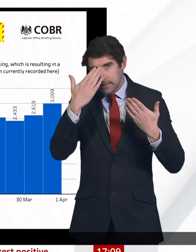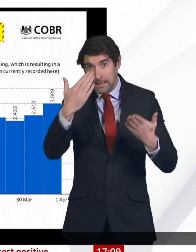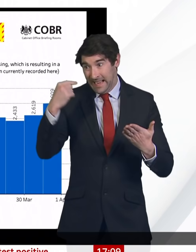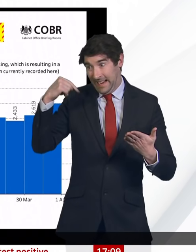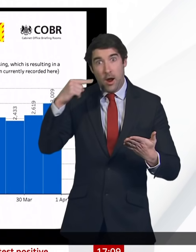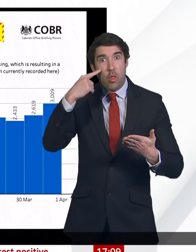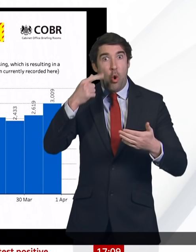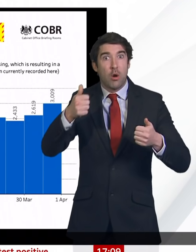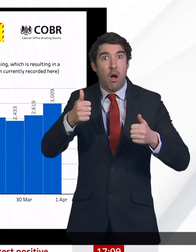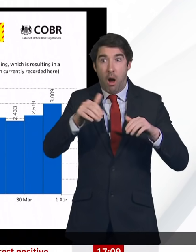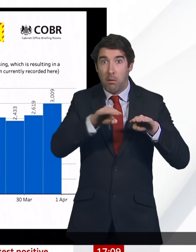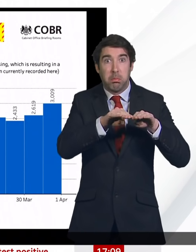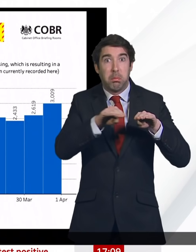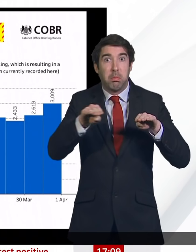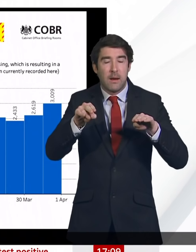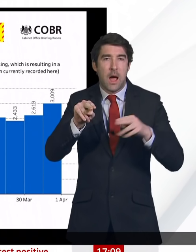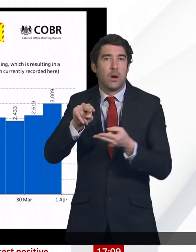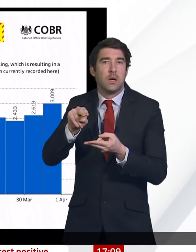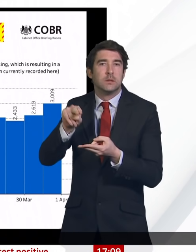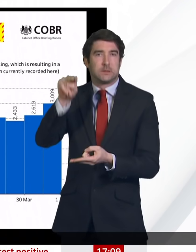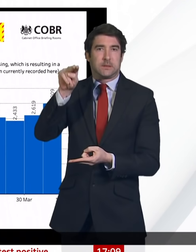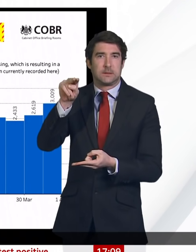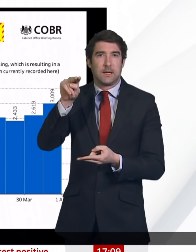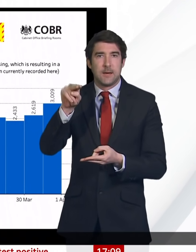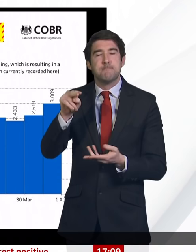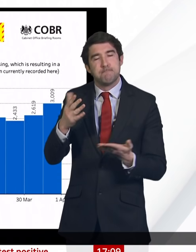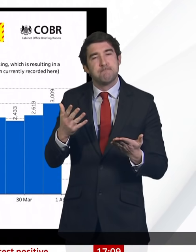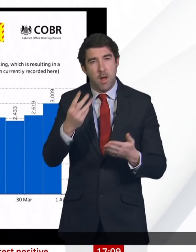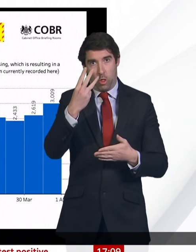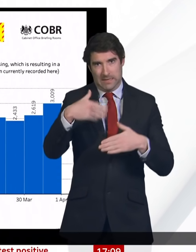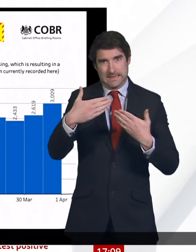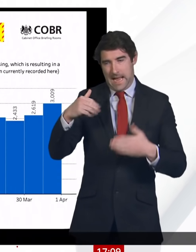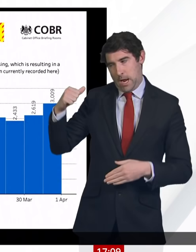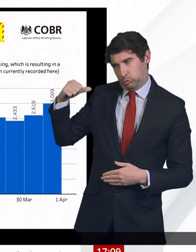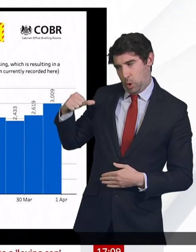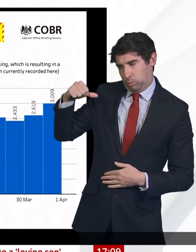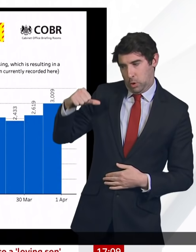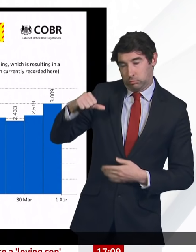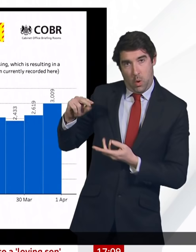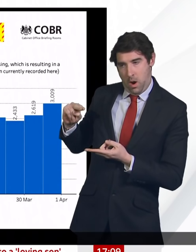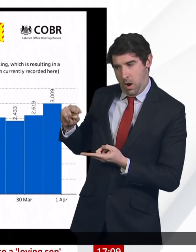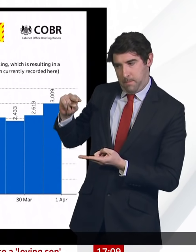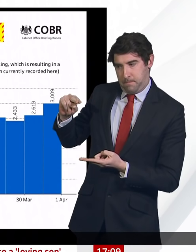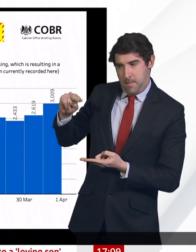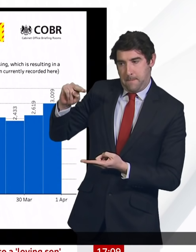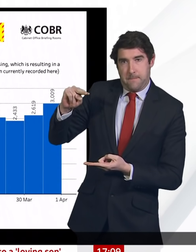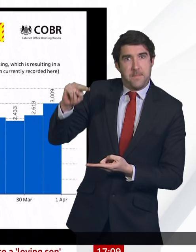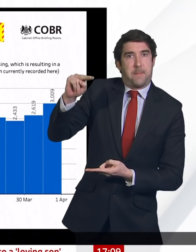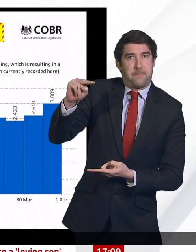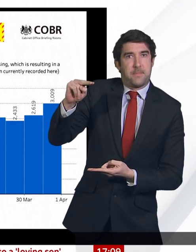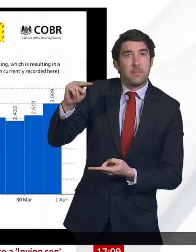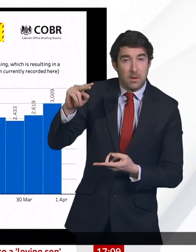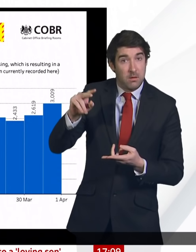has ended, but we've now seen 3 days of increases in a row. And again, we need to protect